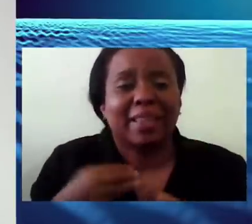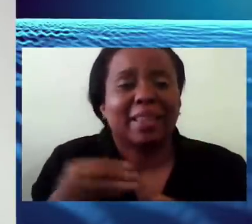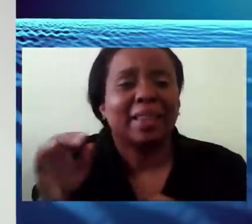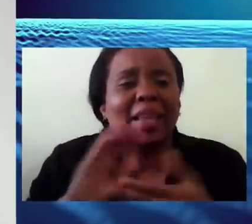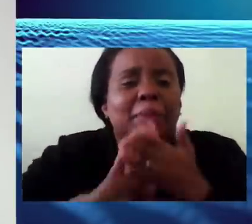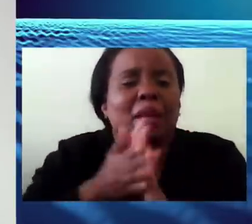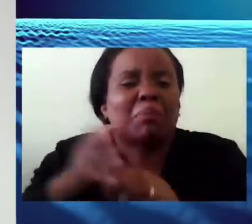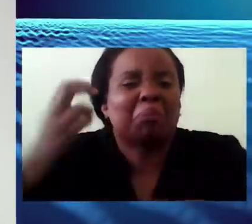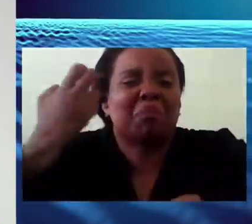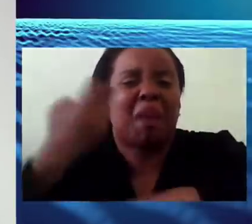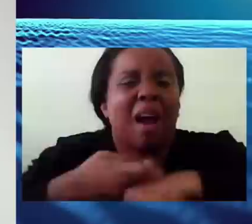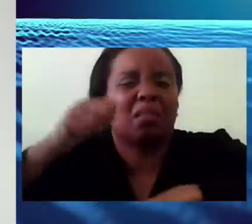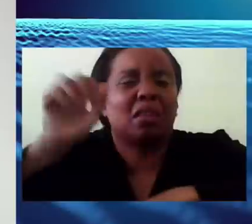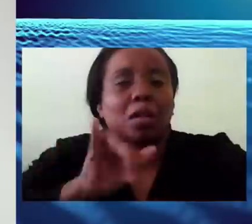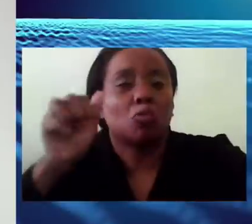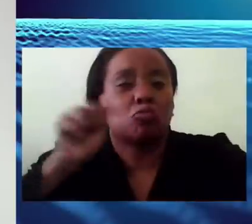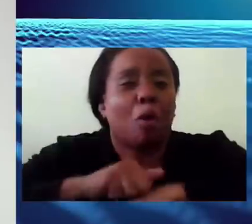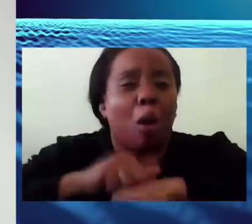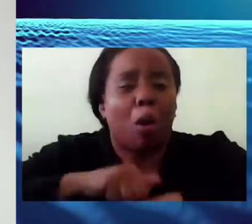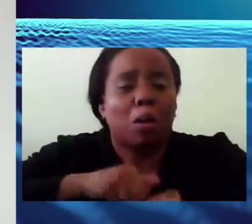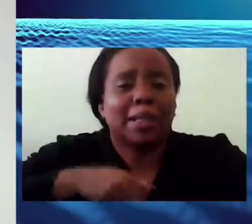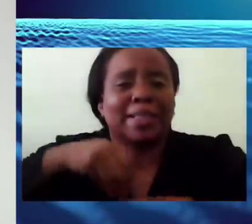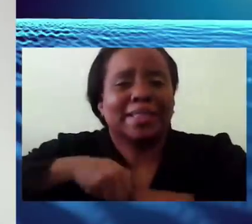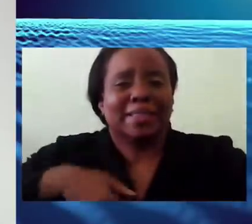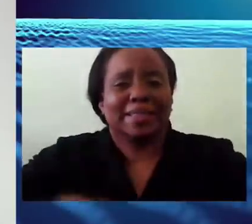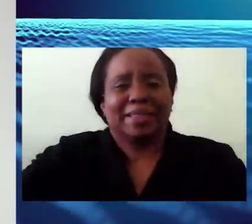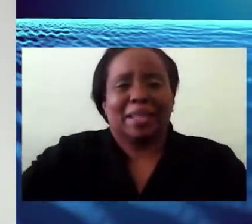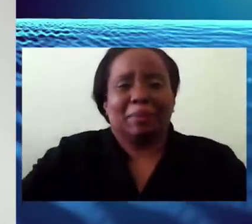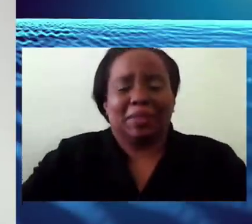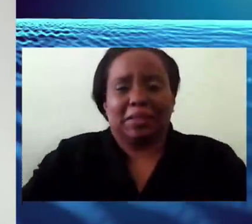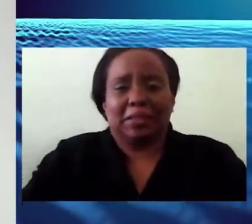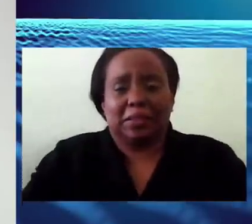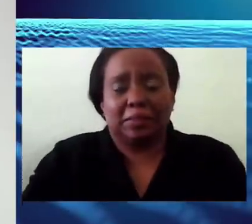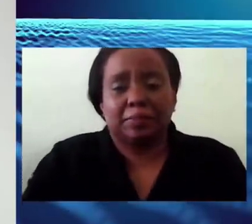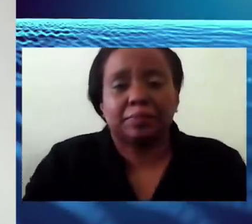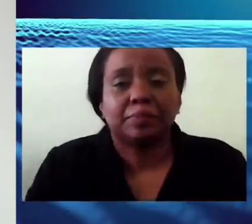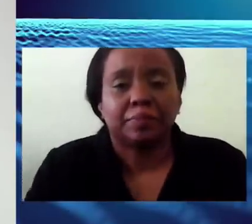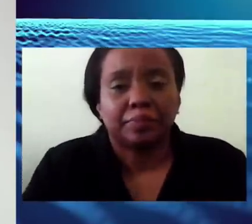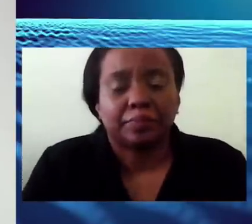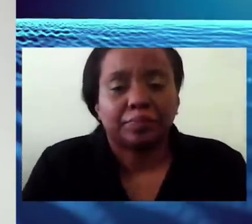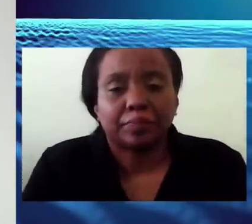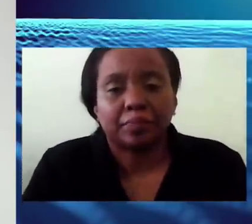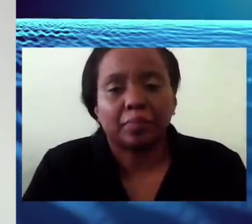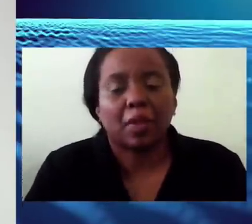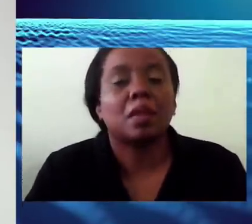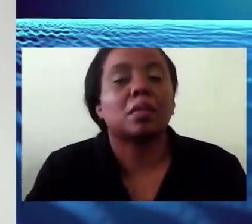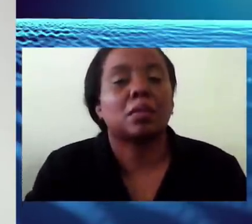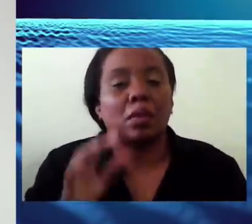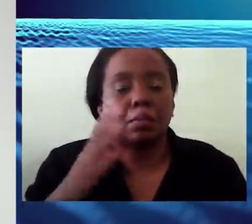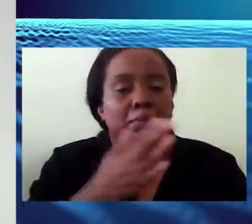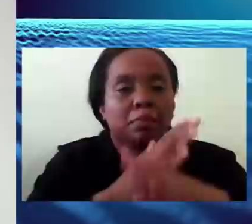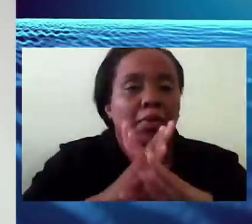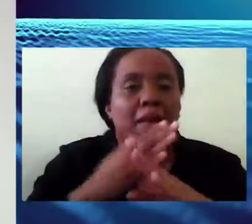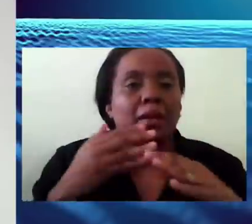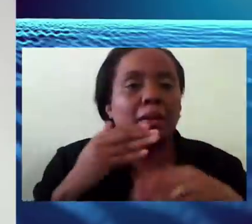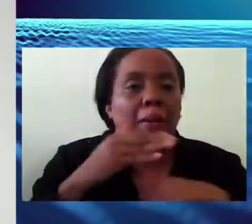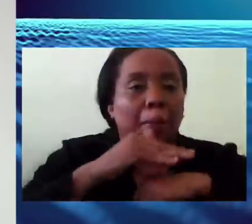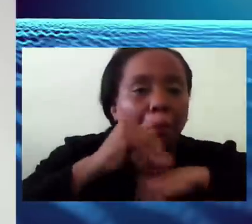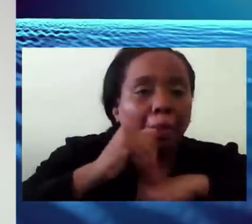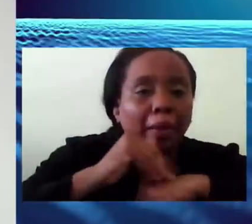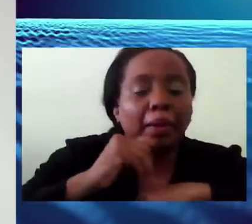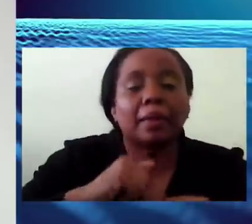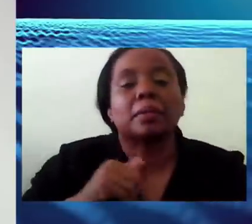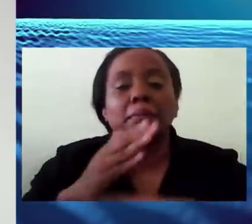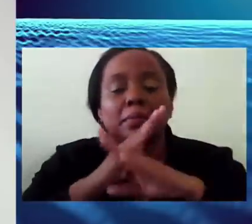be fairly apparent fairly soon. So that's it with the pets. Protect the pets, protect their feed supply, protect their